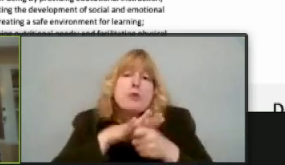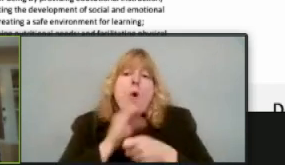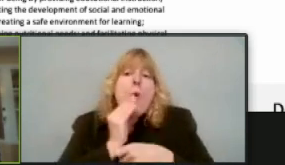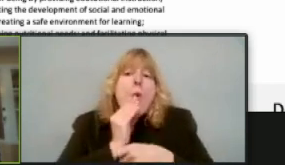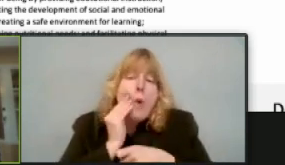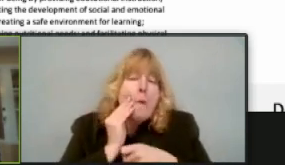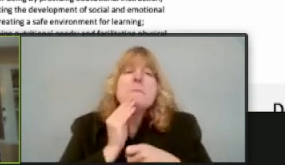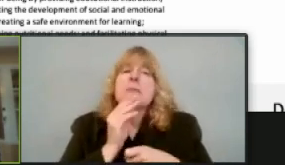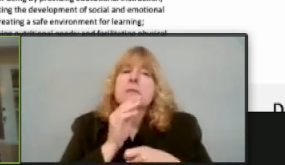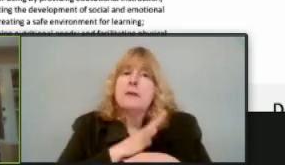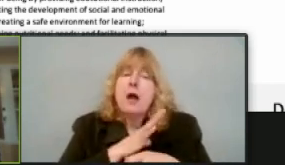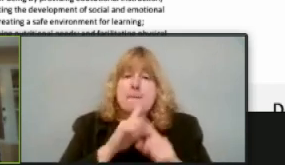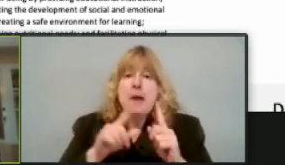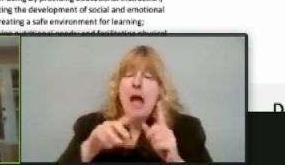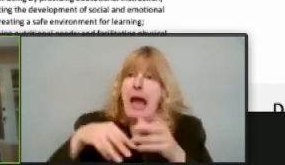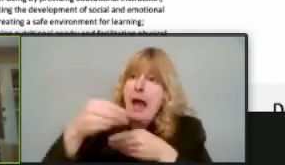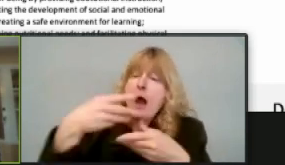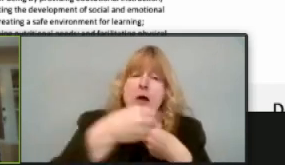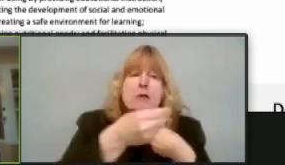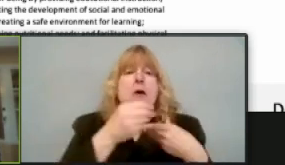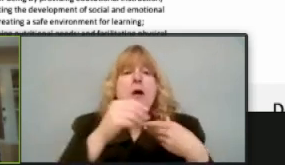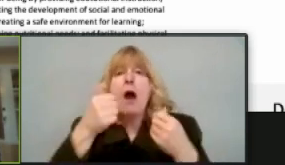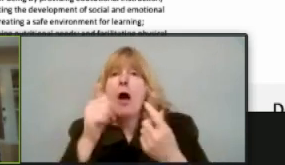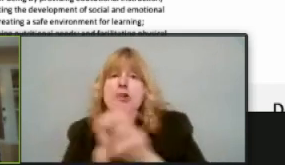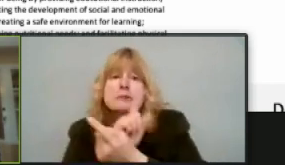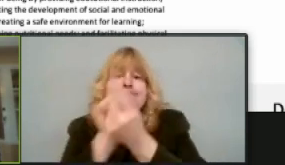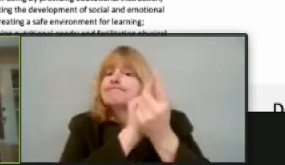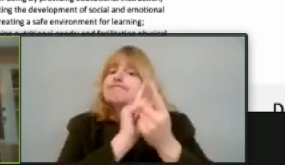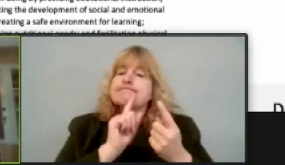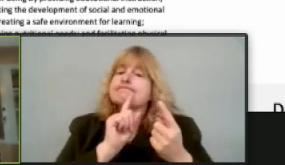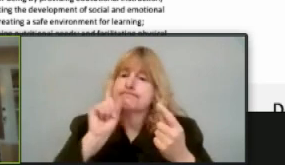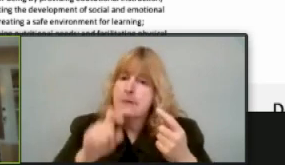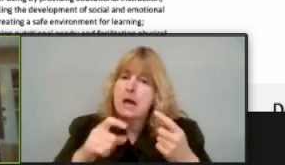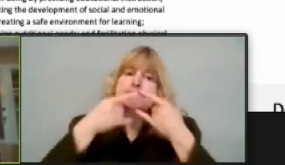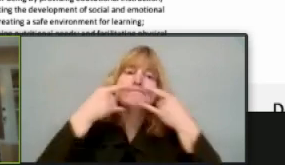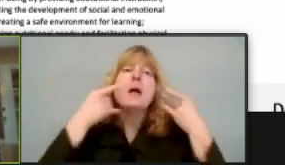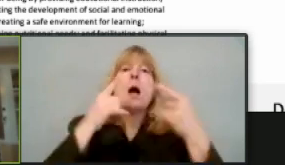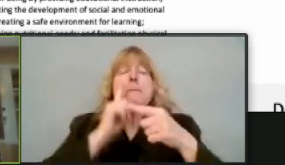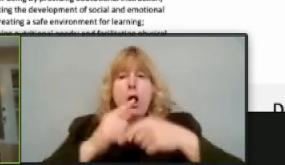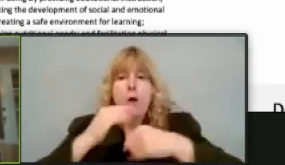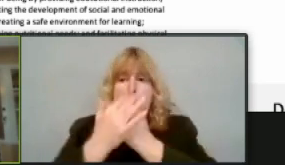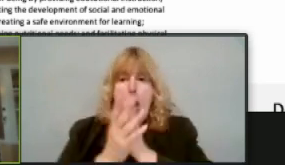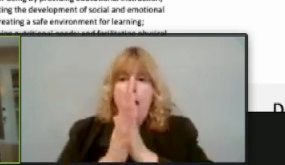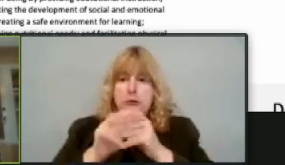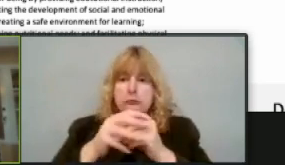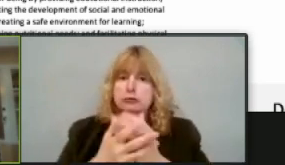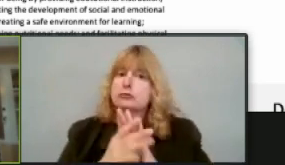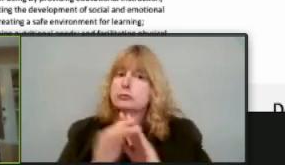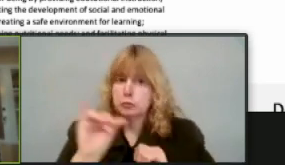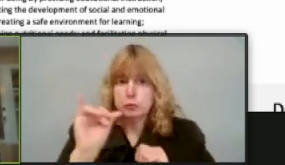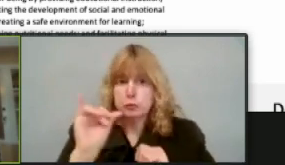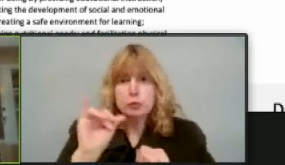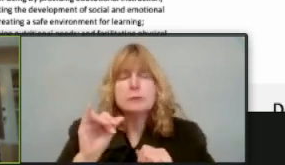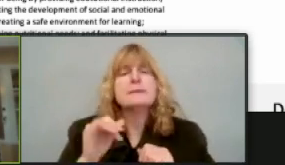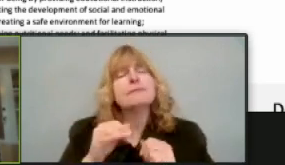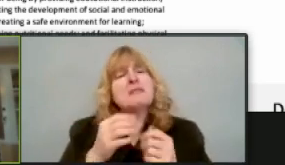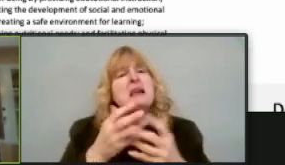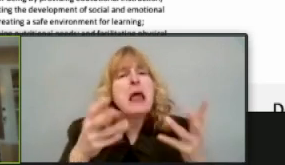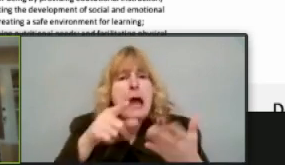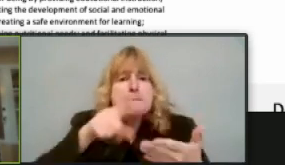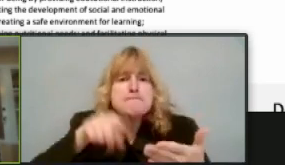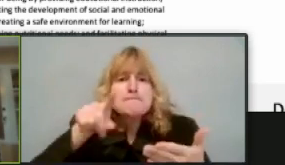after receiving the vaccine. And all this information, as well as a lot more, is available on our website,